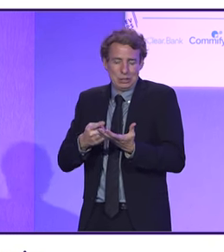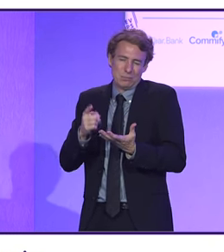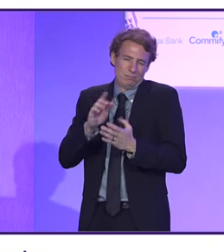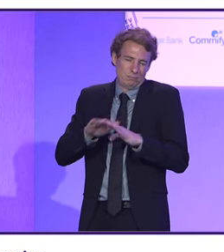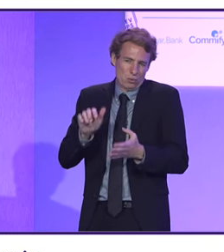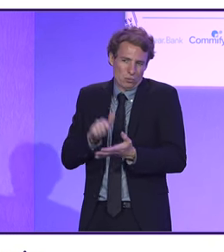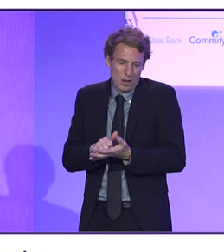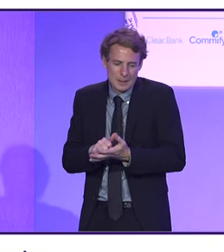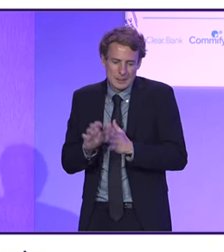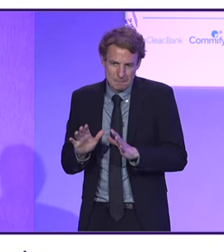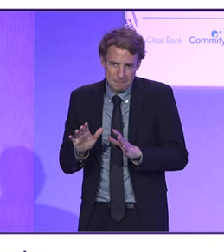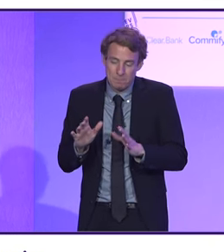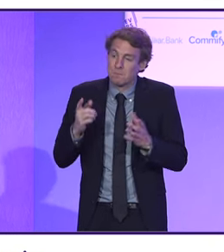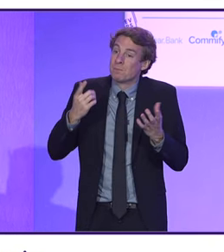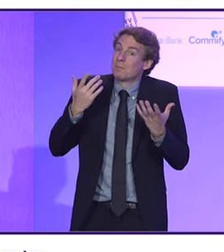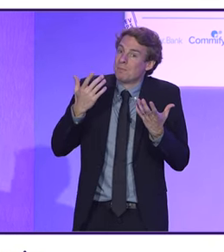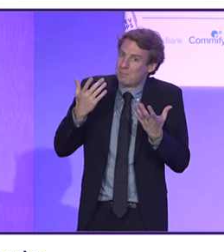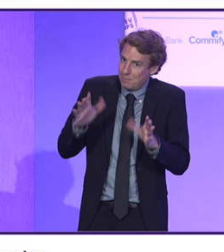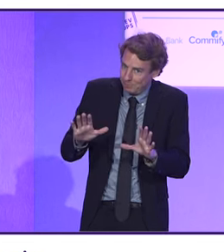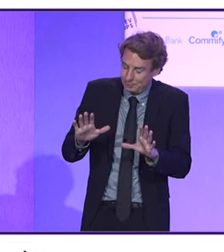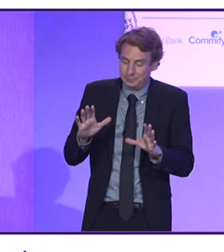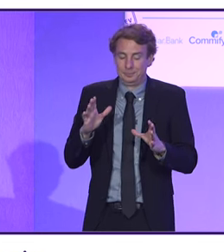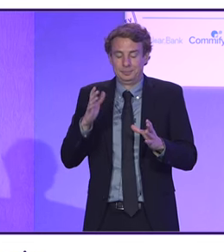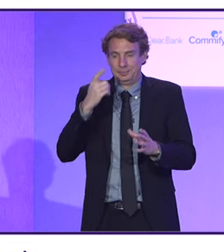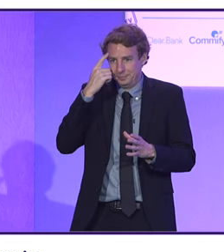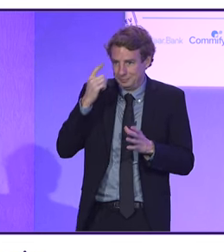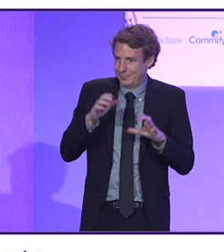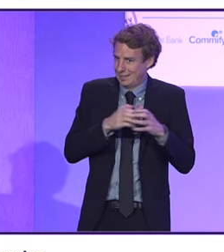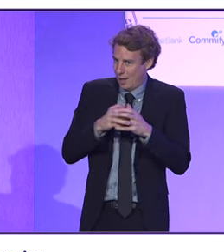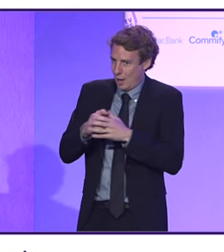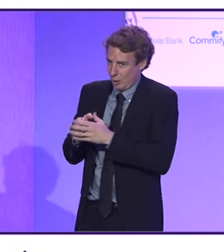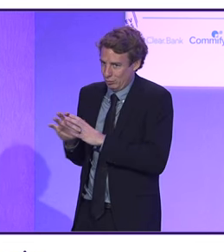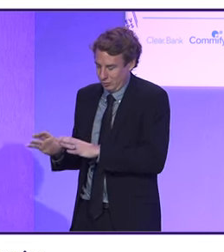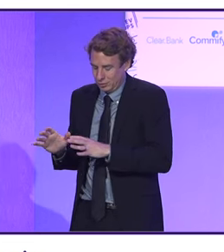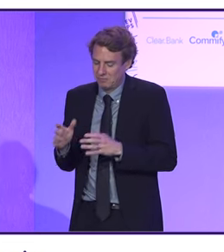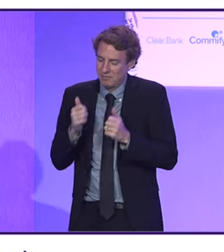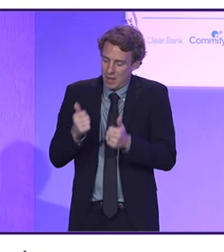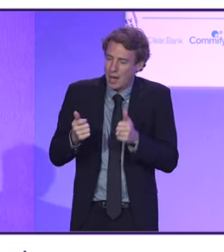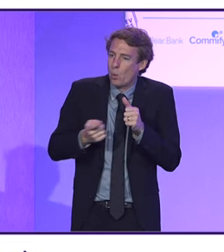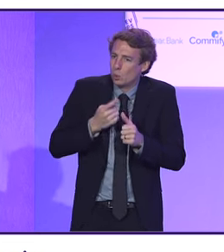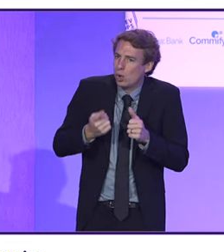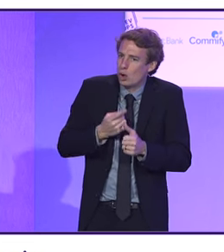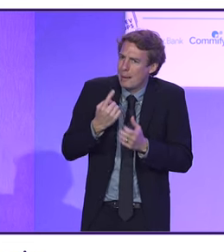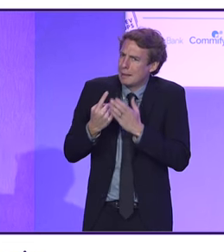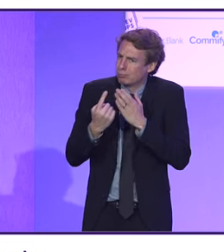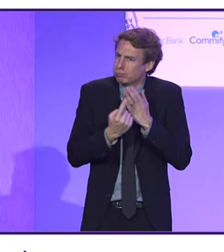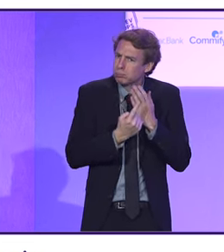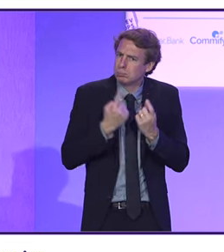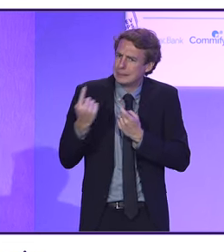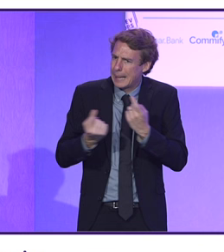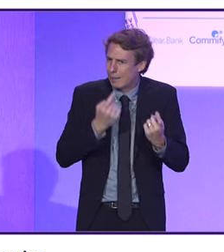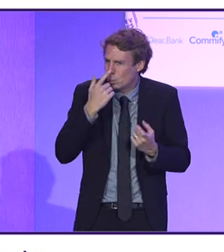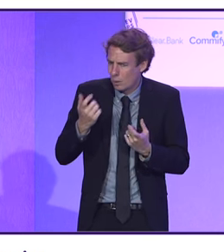focusing on breaking down these silos, we've wound up with complete autonomy. We're able to work on our own, but at times it's felt like debilitating